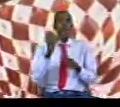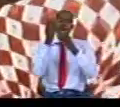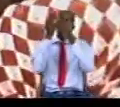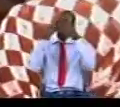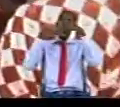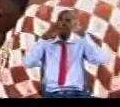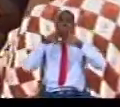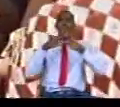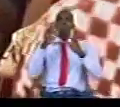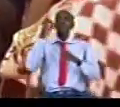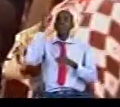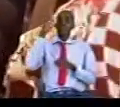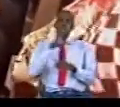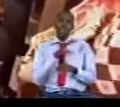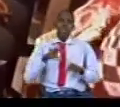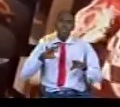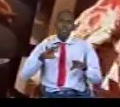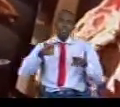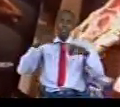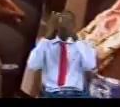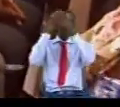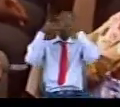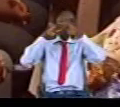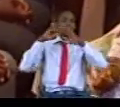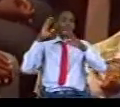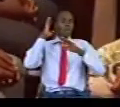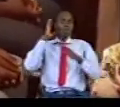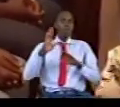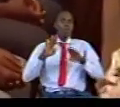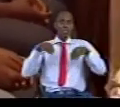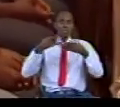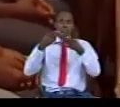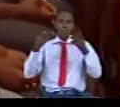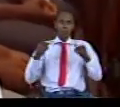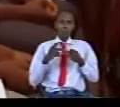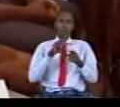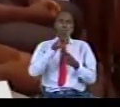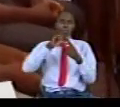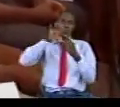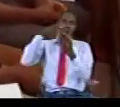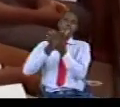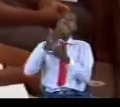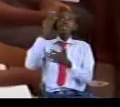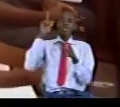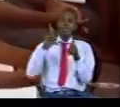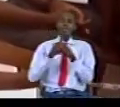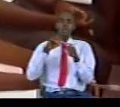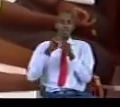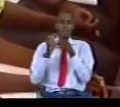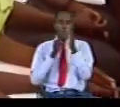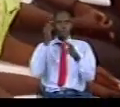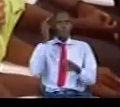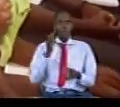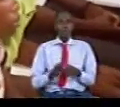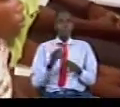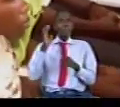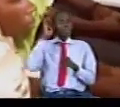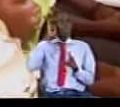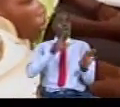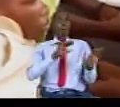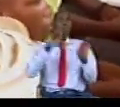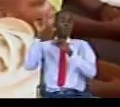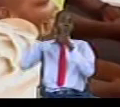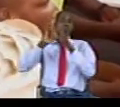to heaven. And he will give you the grace to get there too. Yeah. Who is gone into heaven and is on the right hand